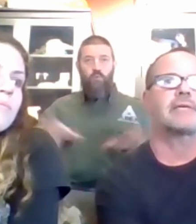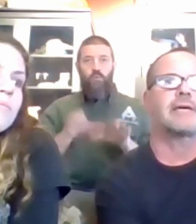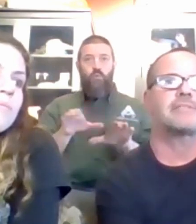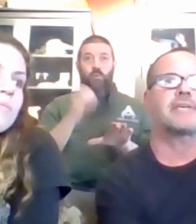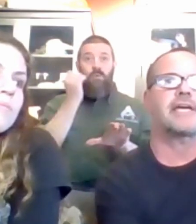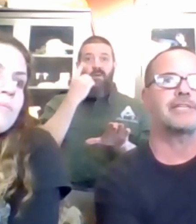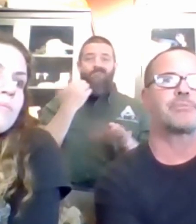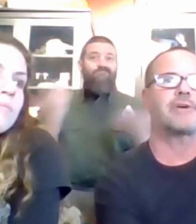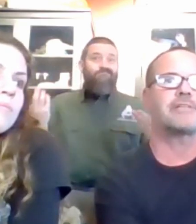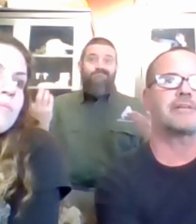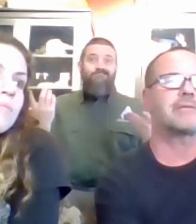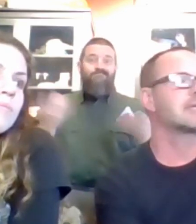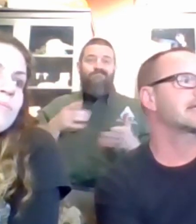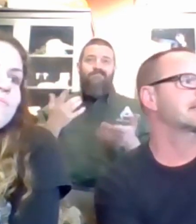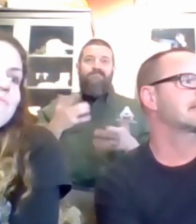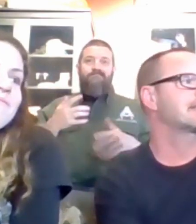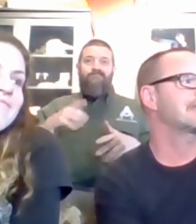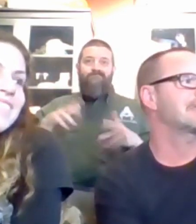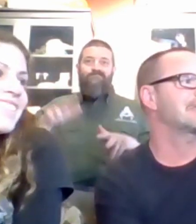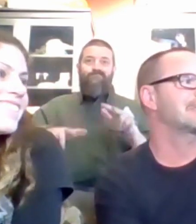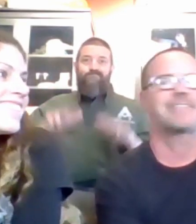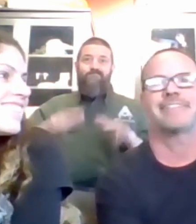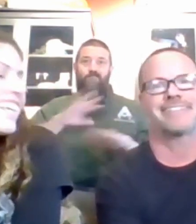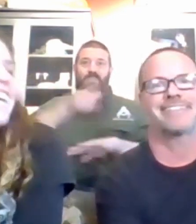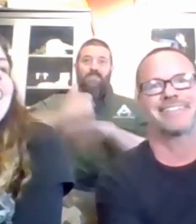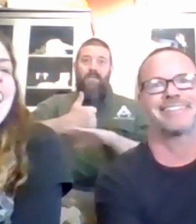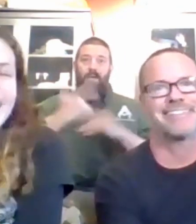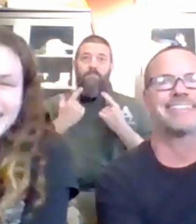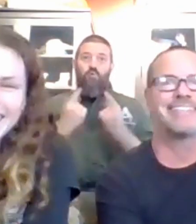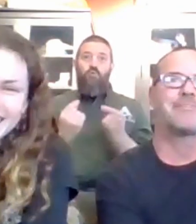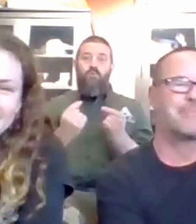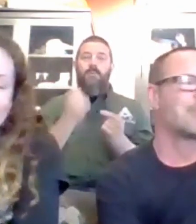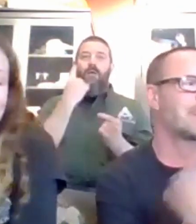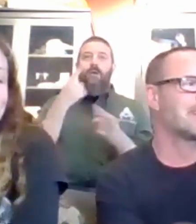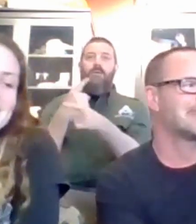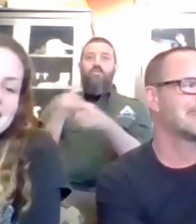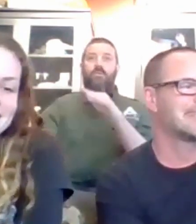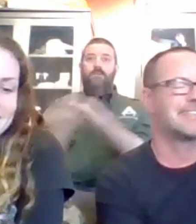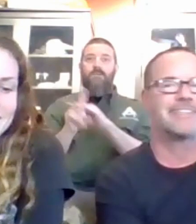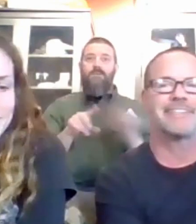put together. So when Emmy came and said, I need a project, we were like,